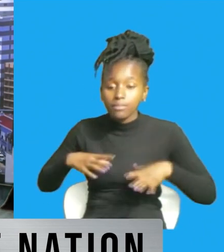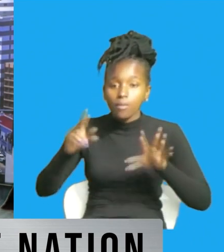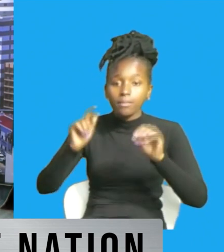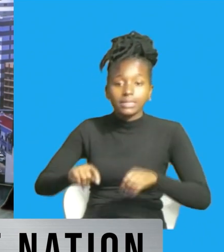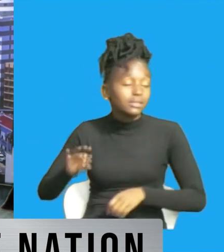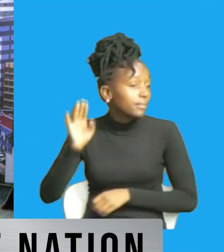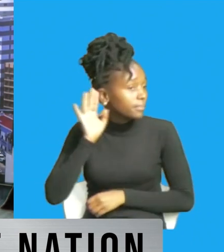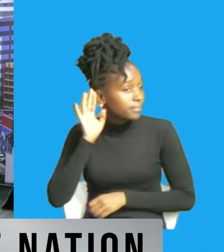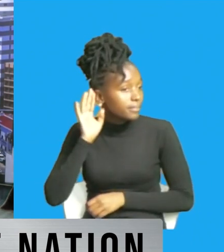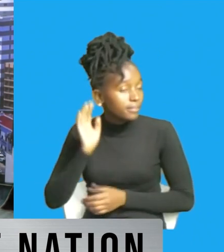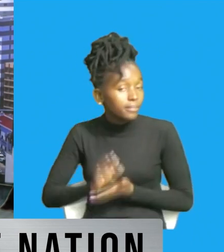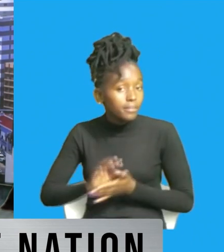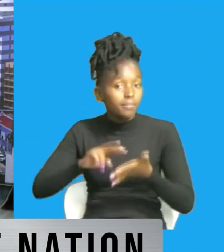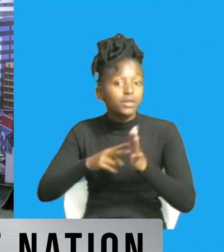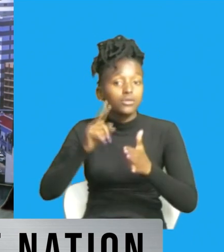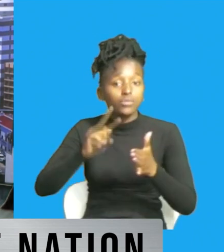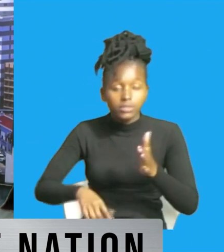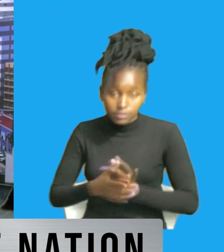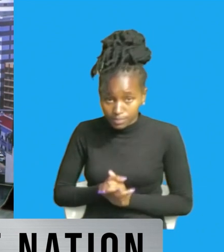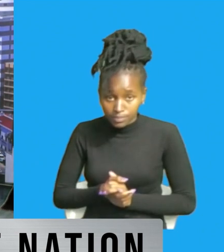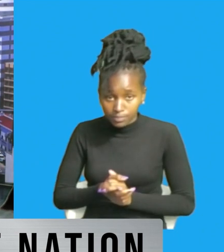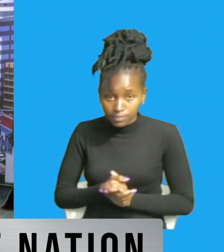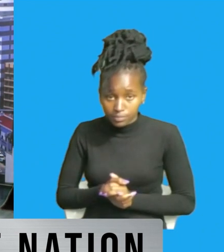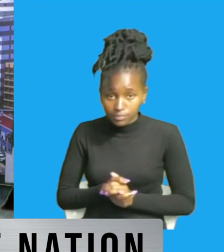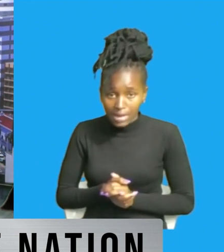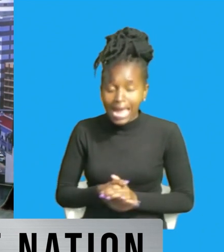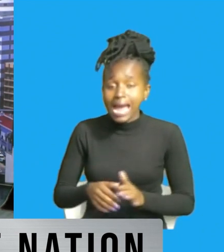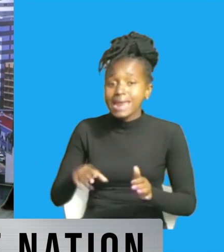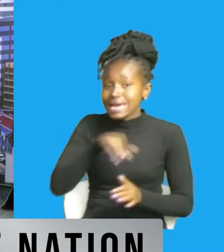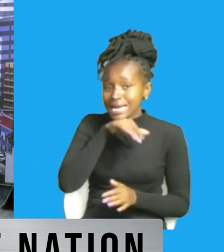to listen. Yeah? Because